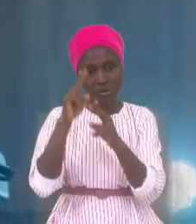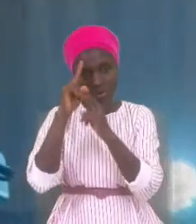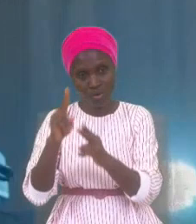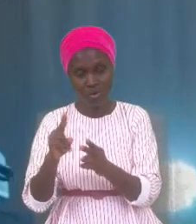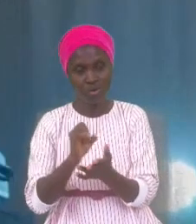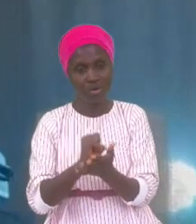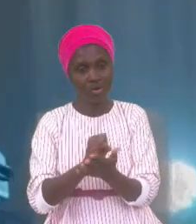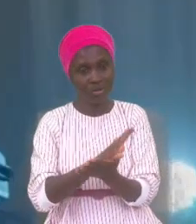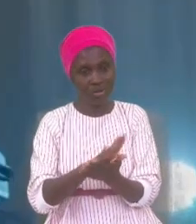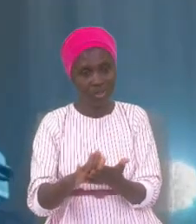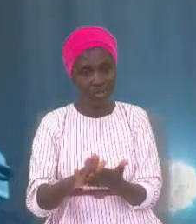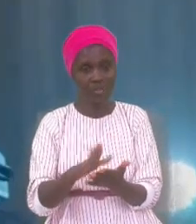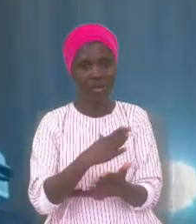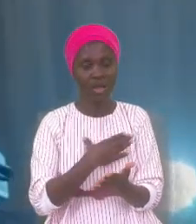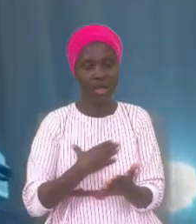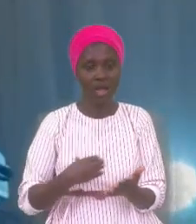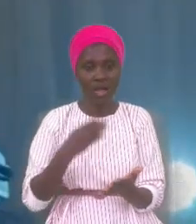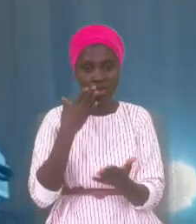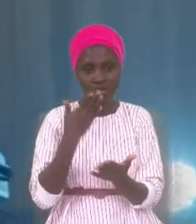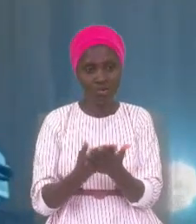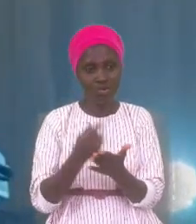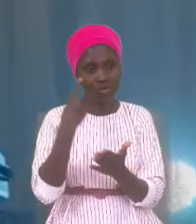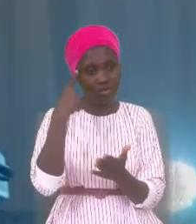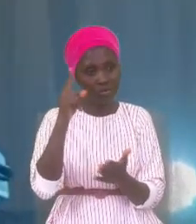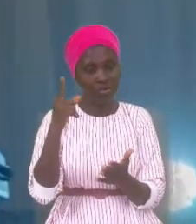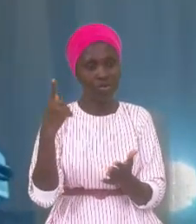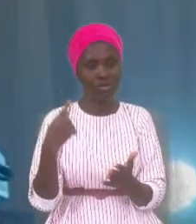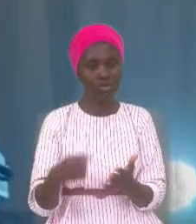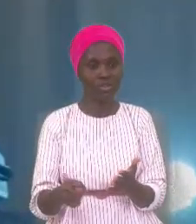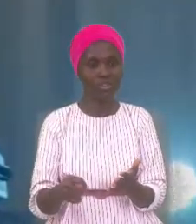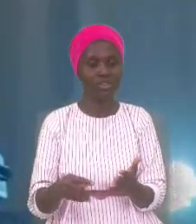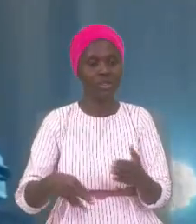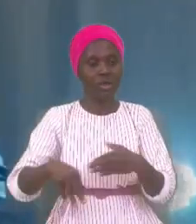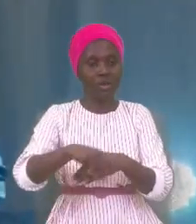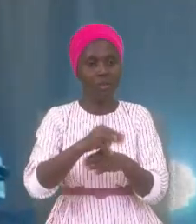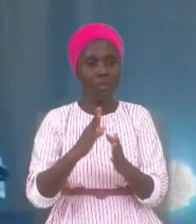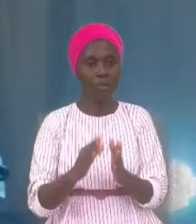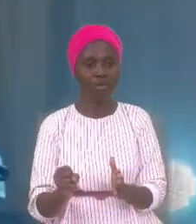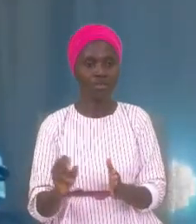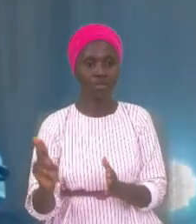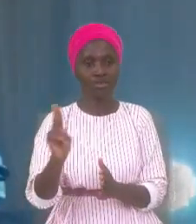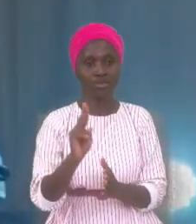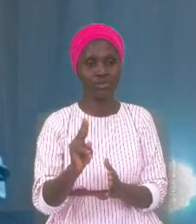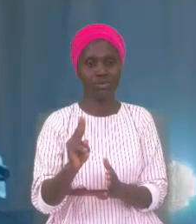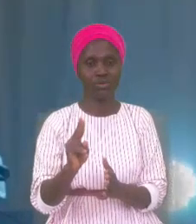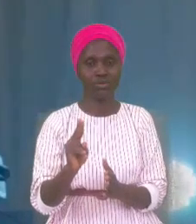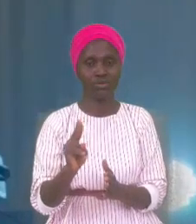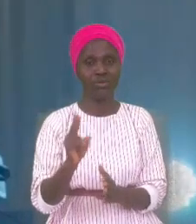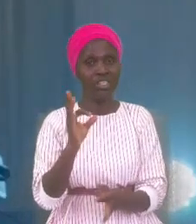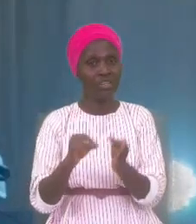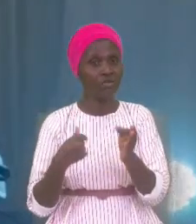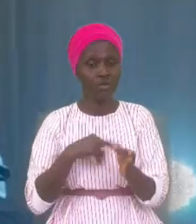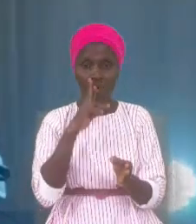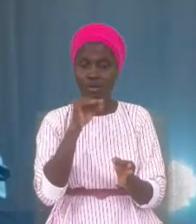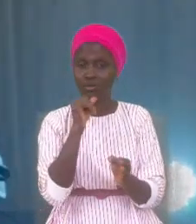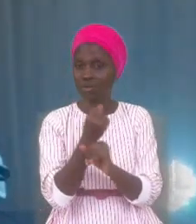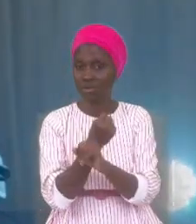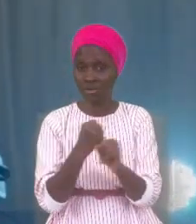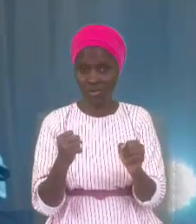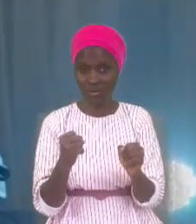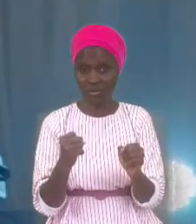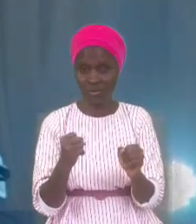master's use. You notice something there? If we're not saved, we're not fit, we're not meet, we're